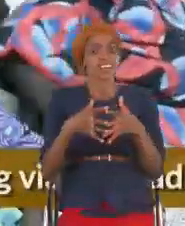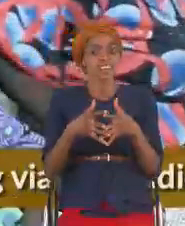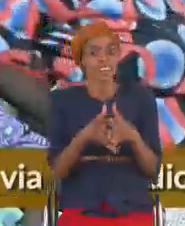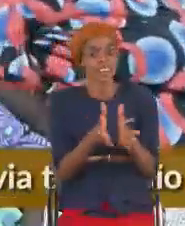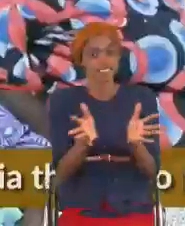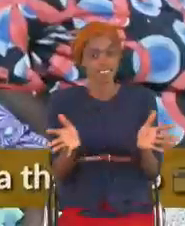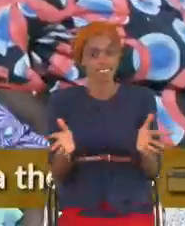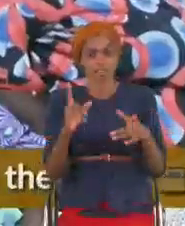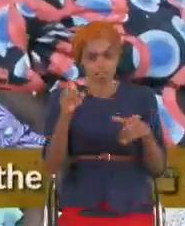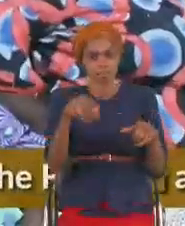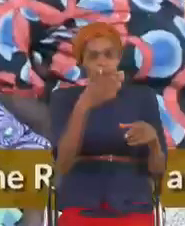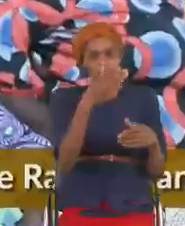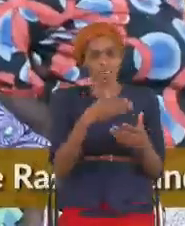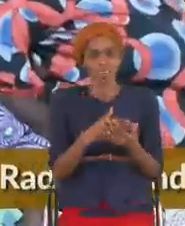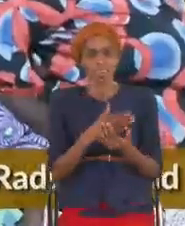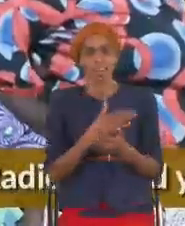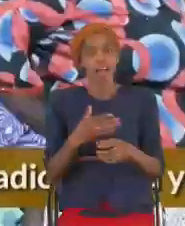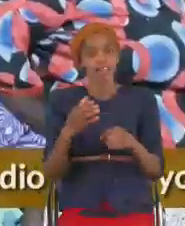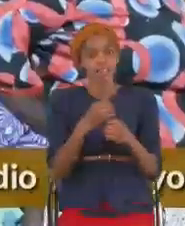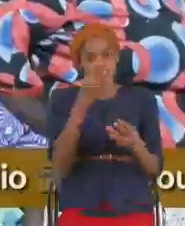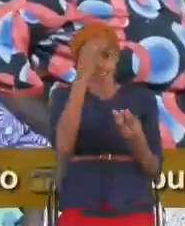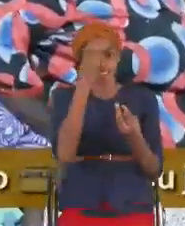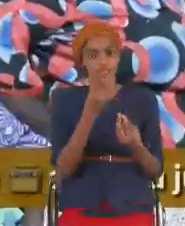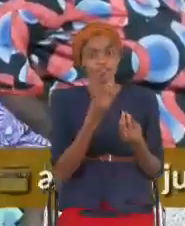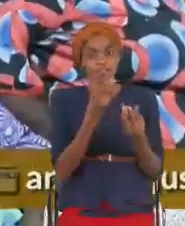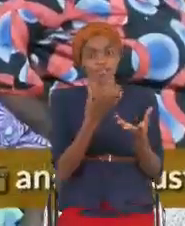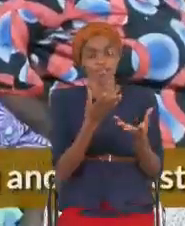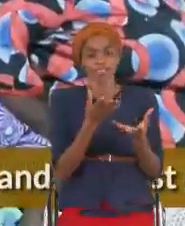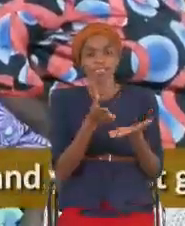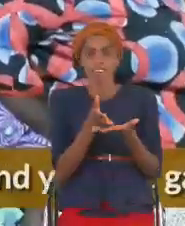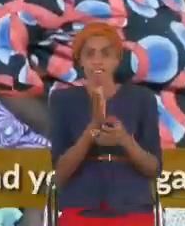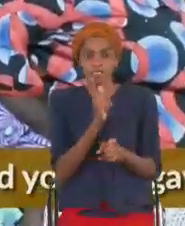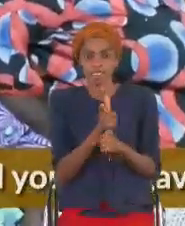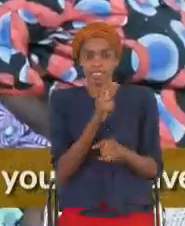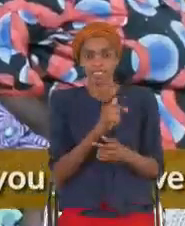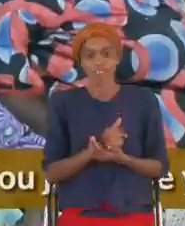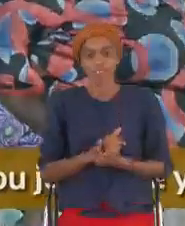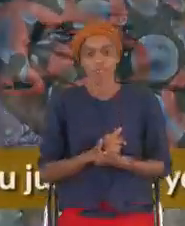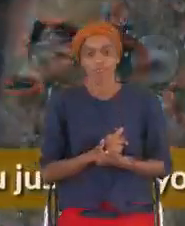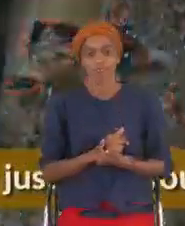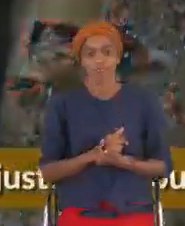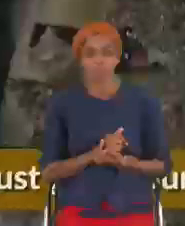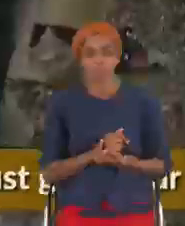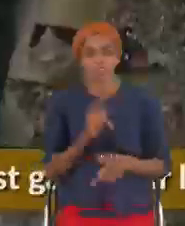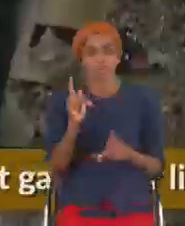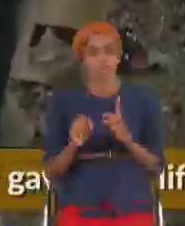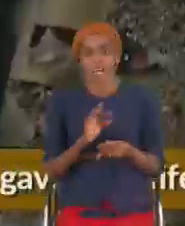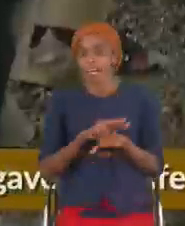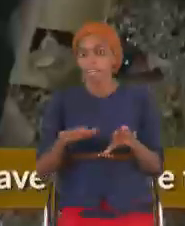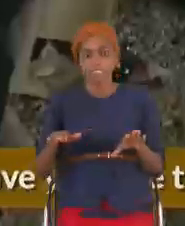there, take their information correctly. Those who cannot write, write for